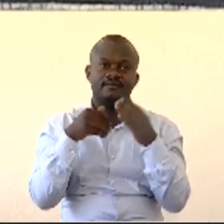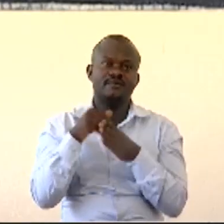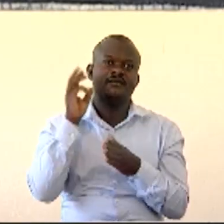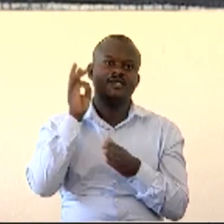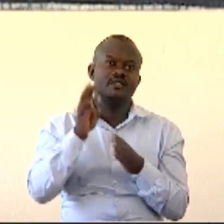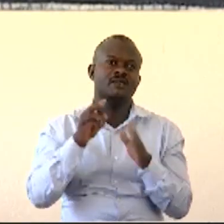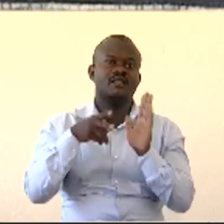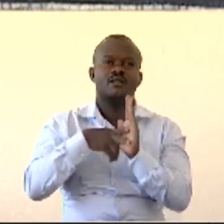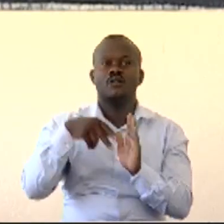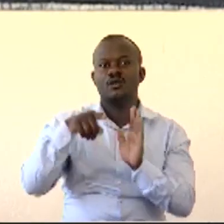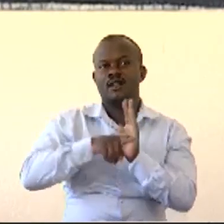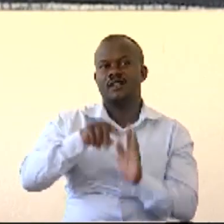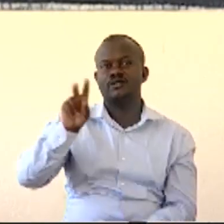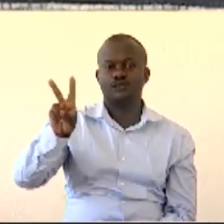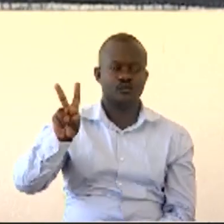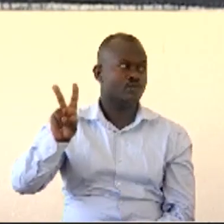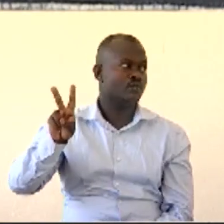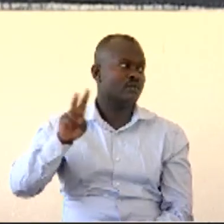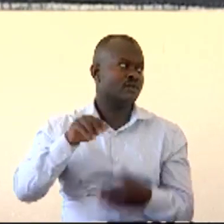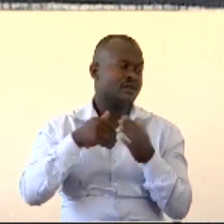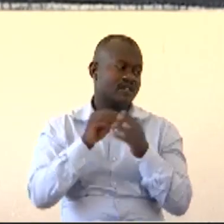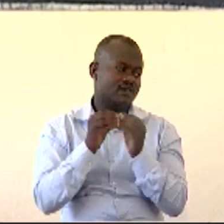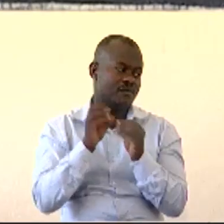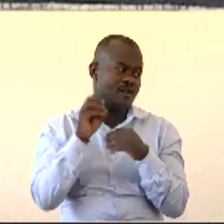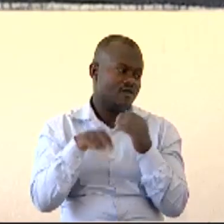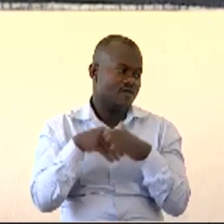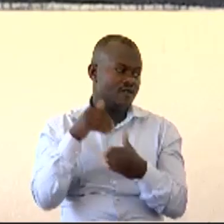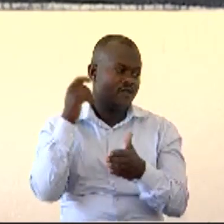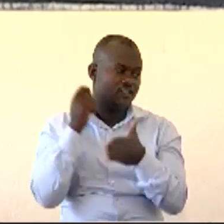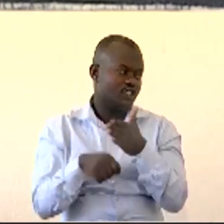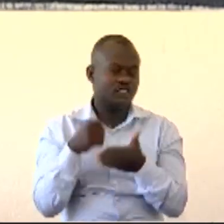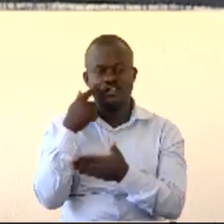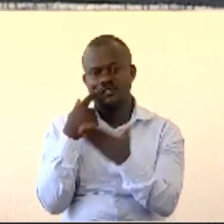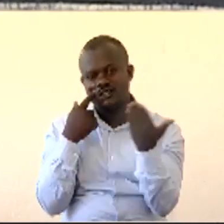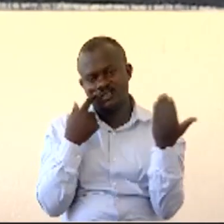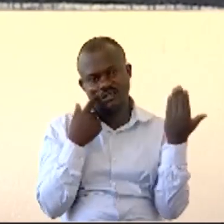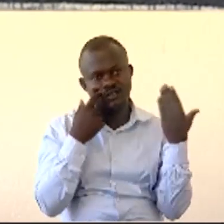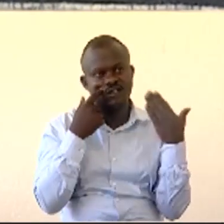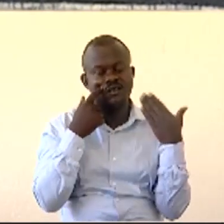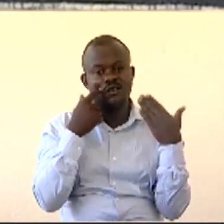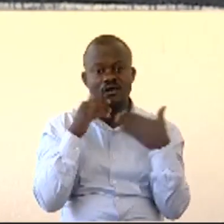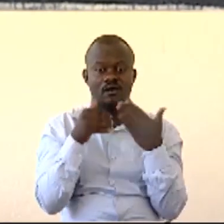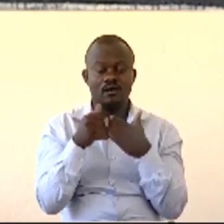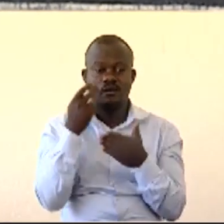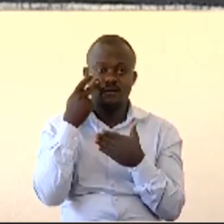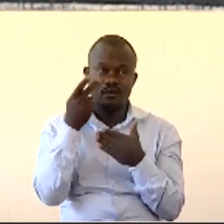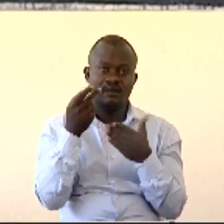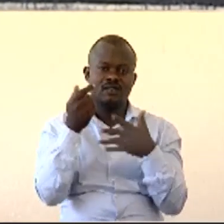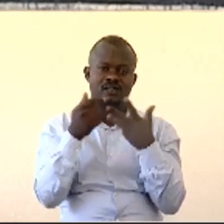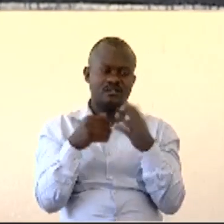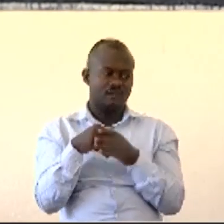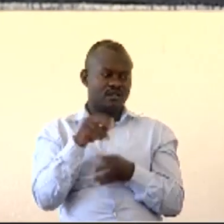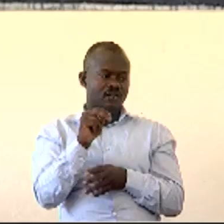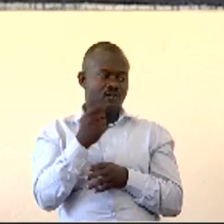be equaling to -2, the number of charges here. So you have said we are looking at, these ones are